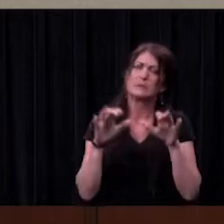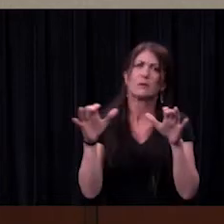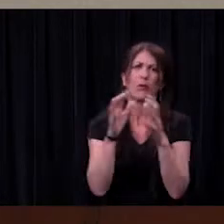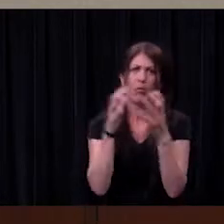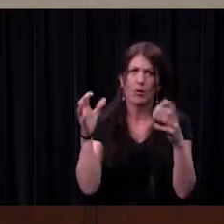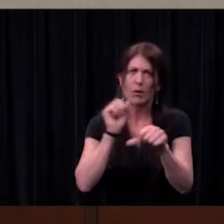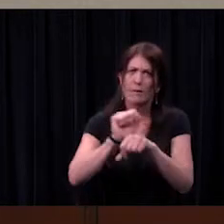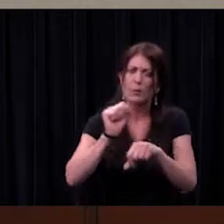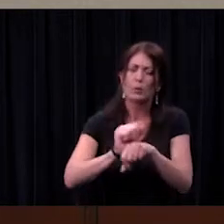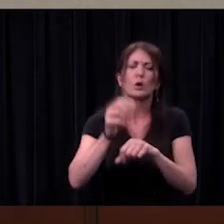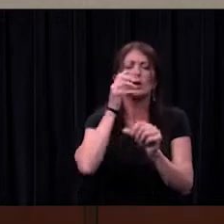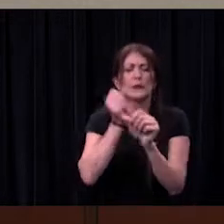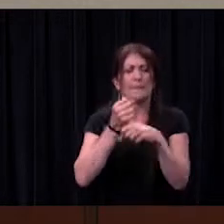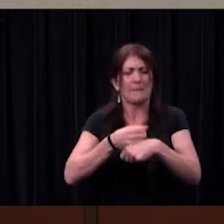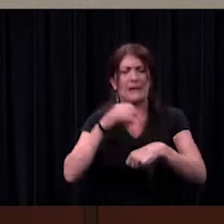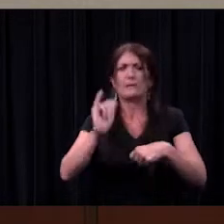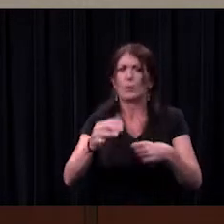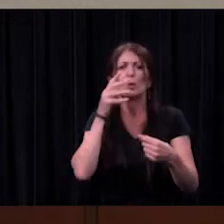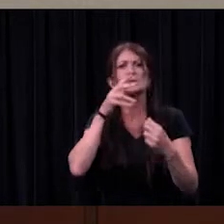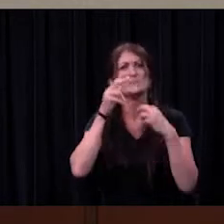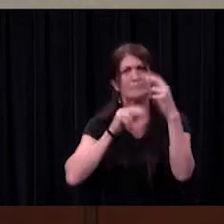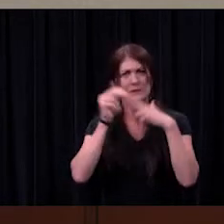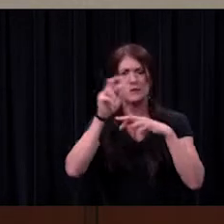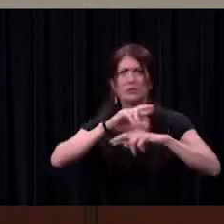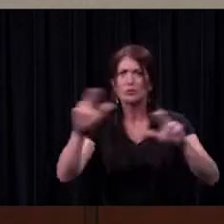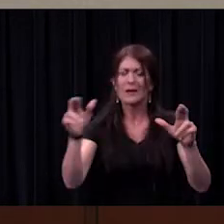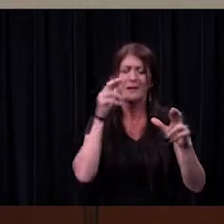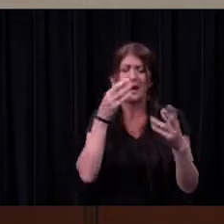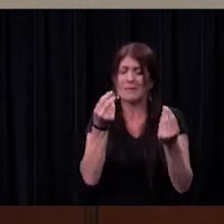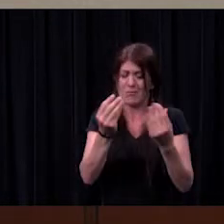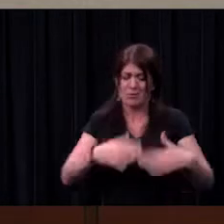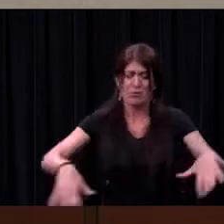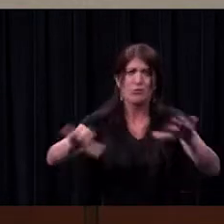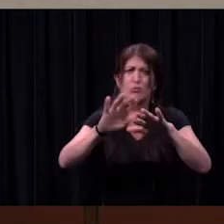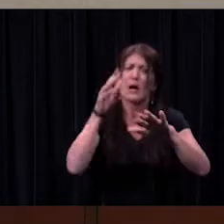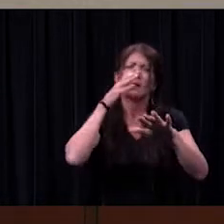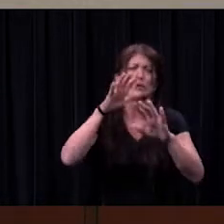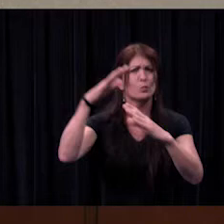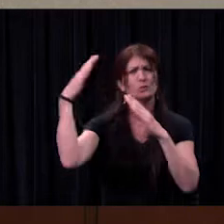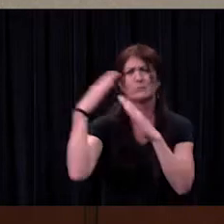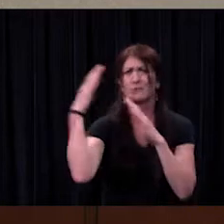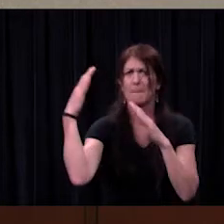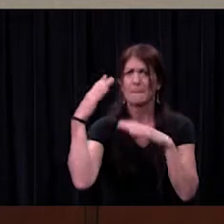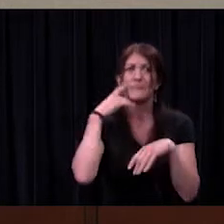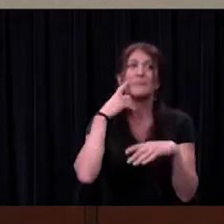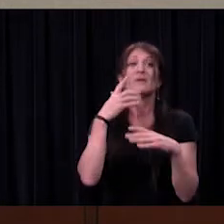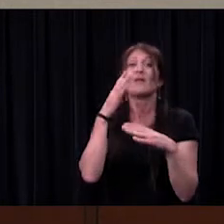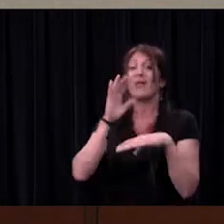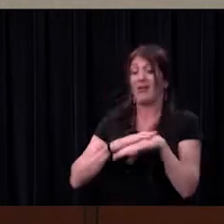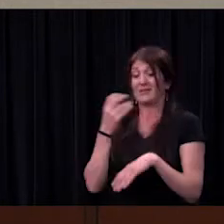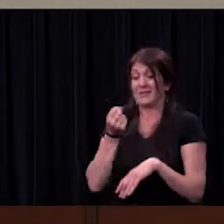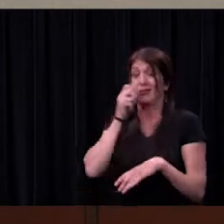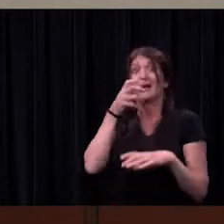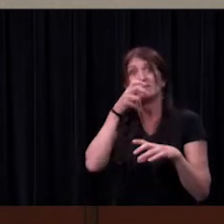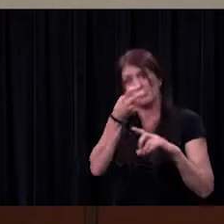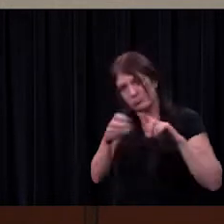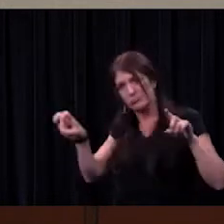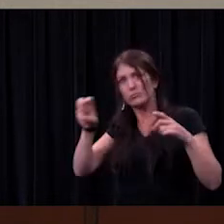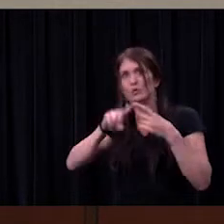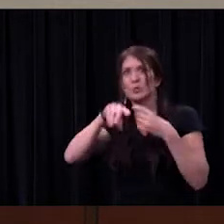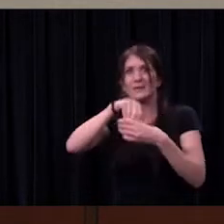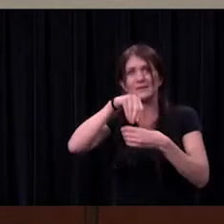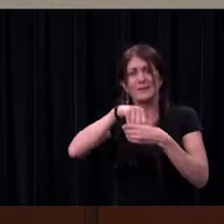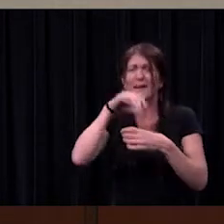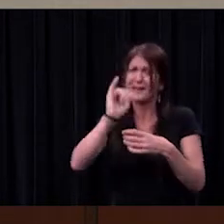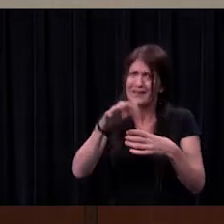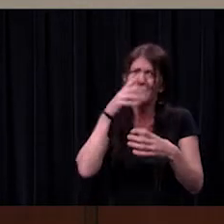ready. The grounds at CBAC were immaculate. Having to move things inside on Saturday takes a lot of work, all the prep, et